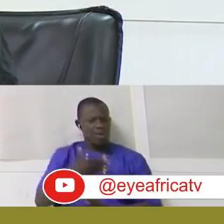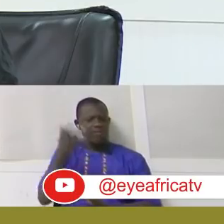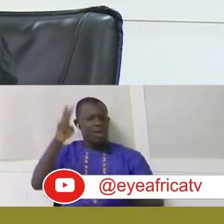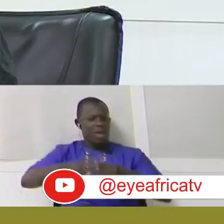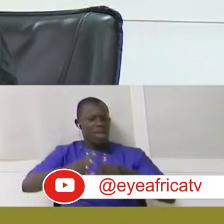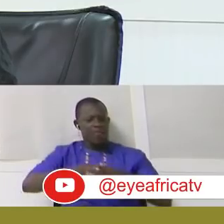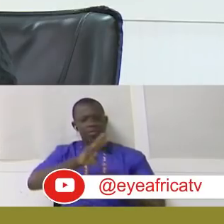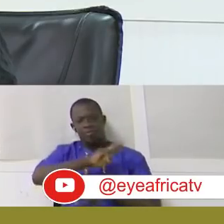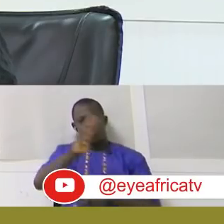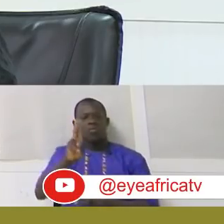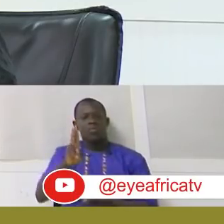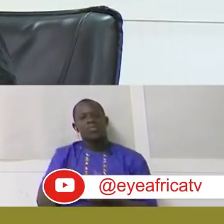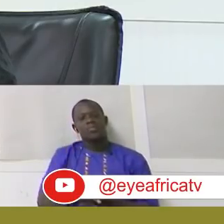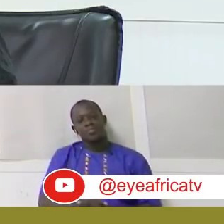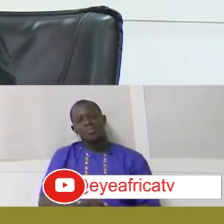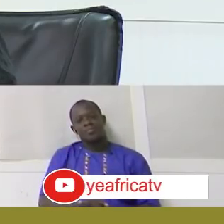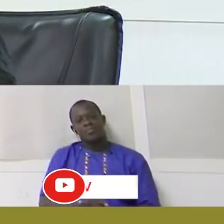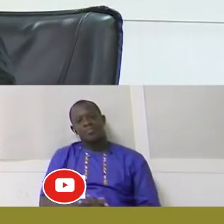said that I have HIV